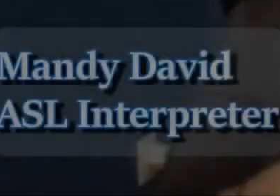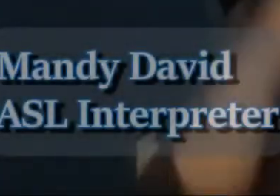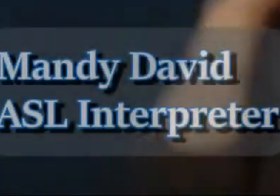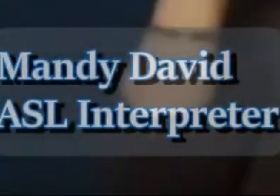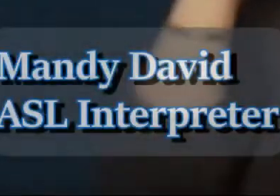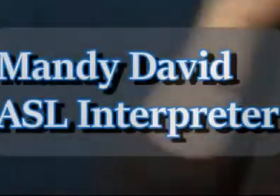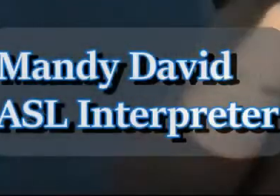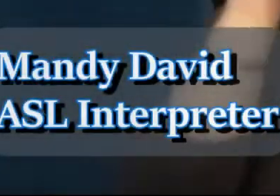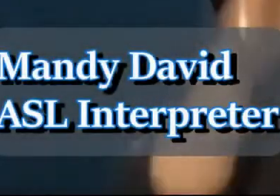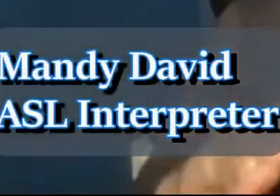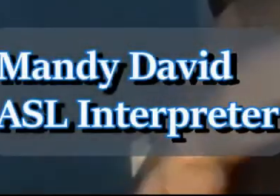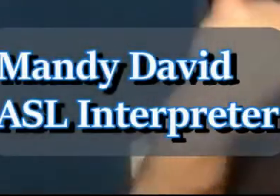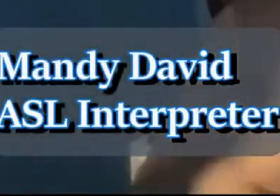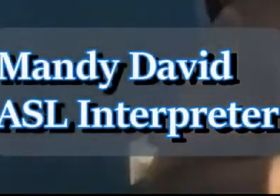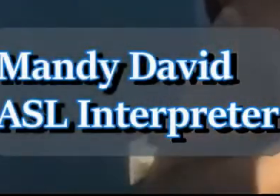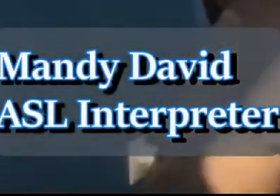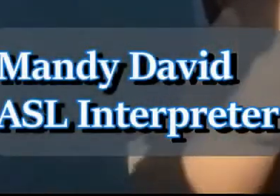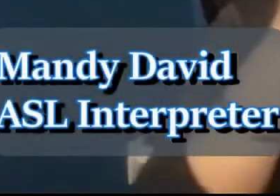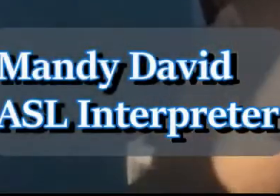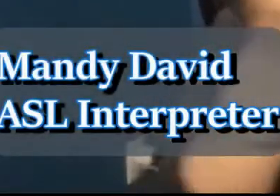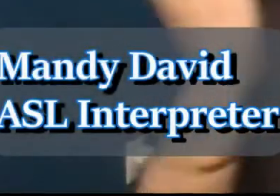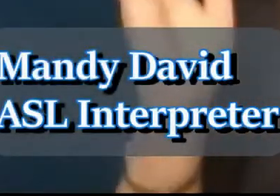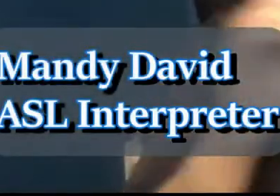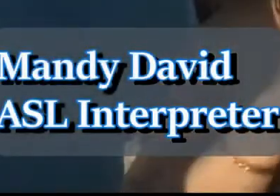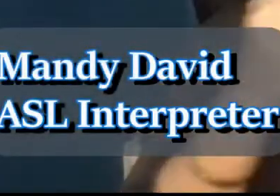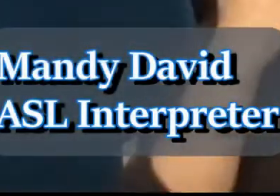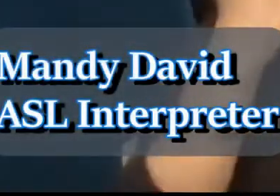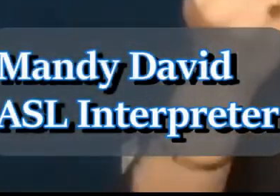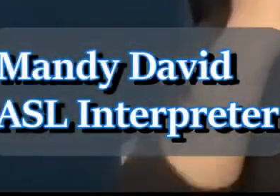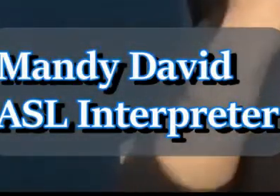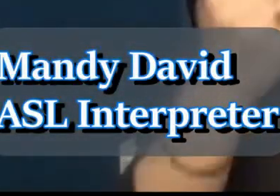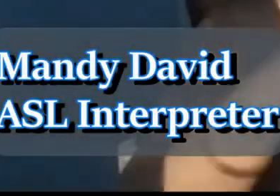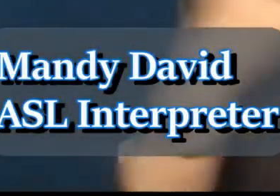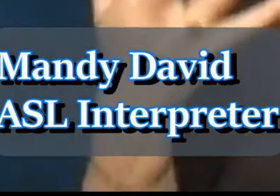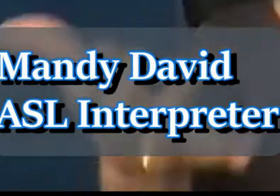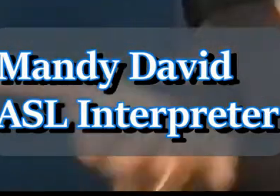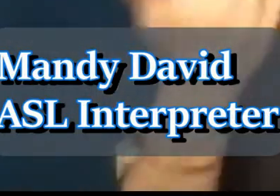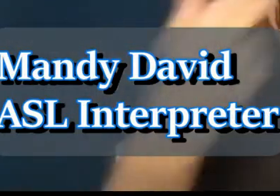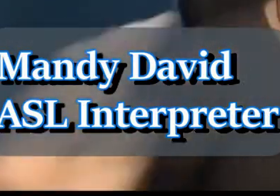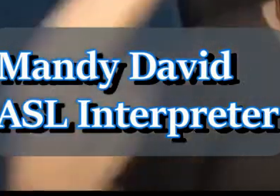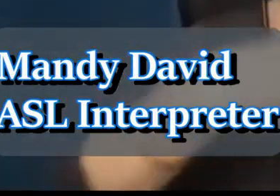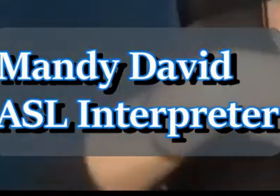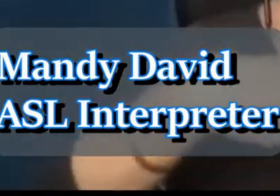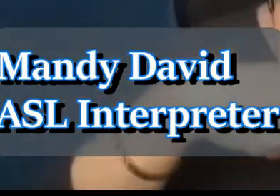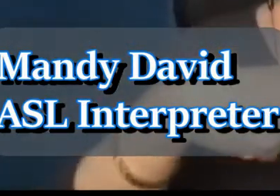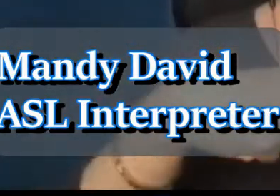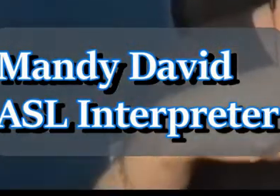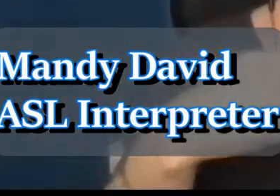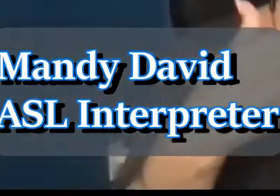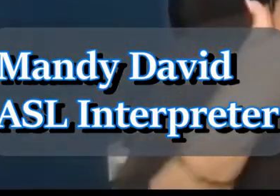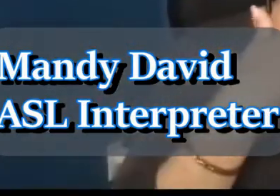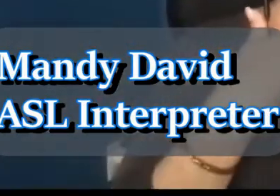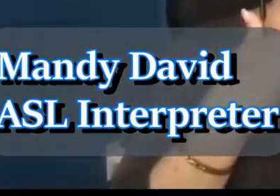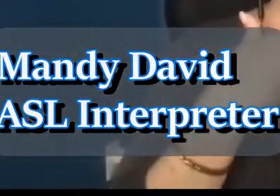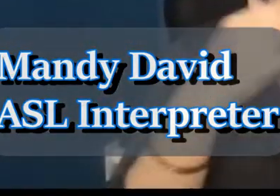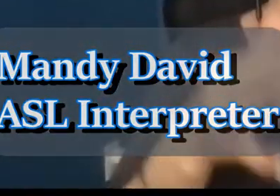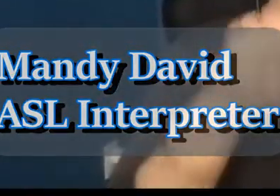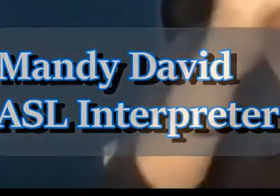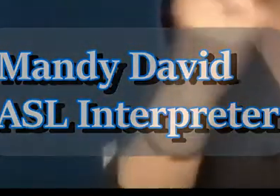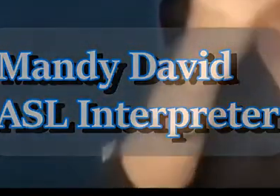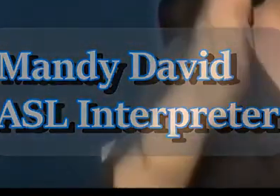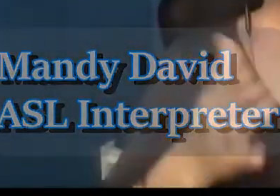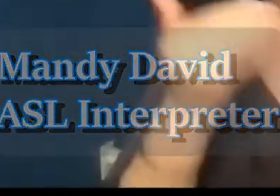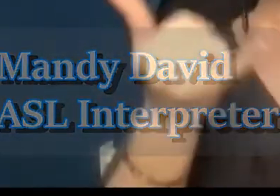Hi, students, wherever you guys are at, thank you very much for joining us. We have a special